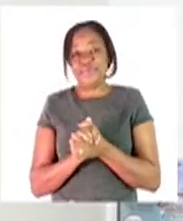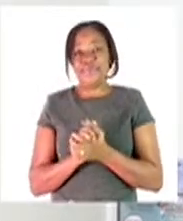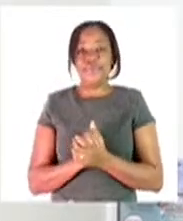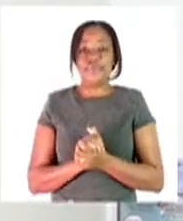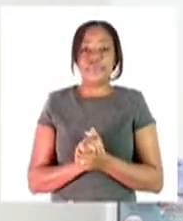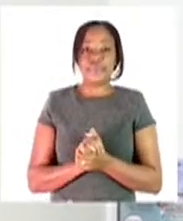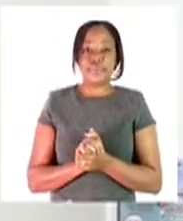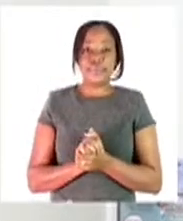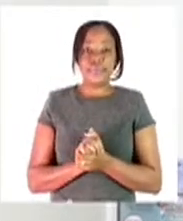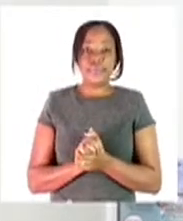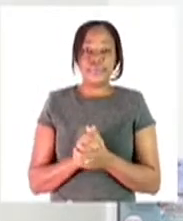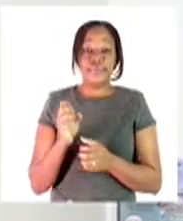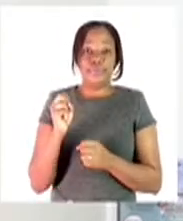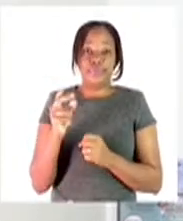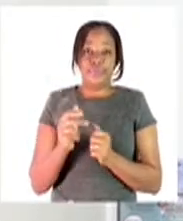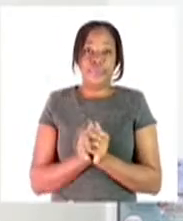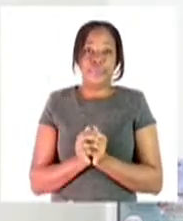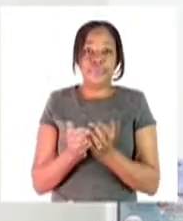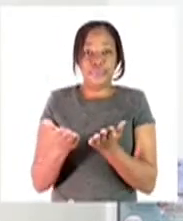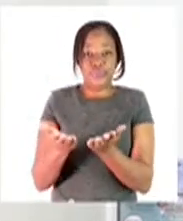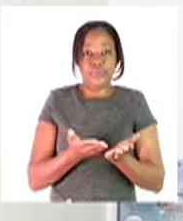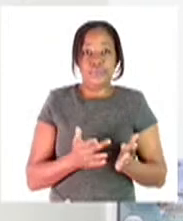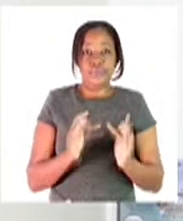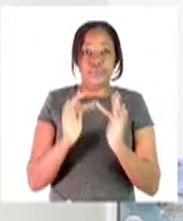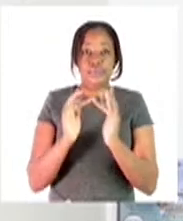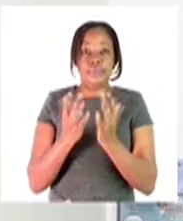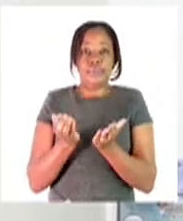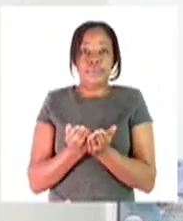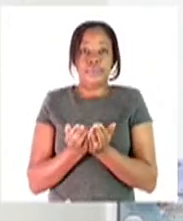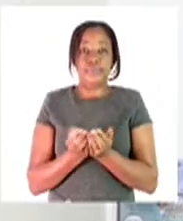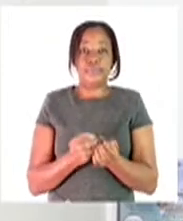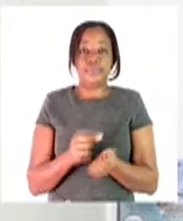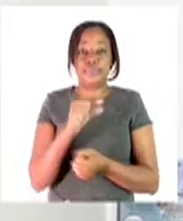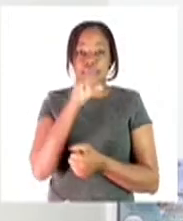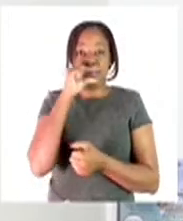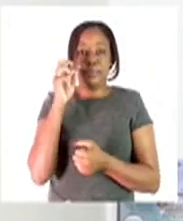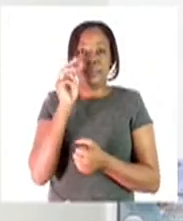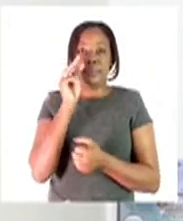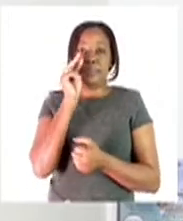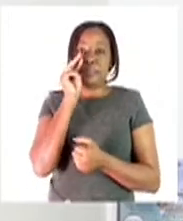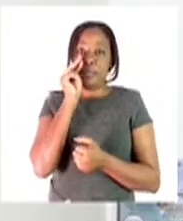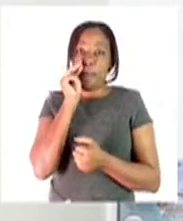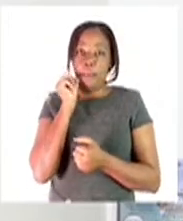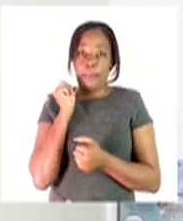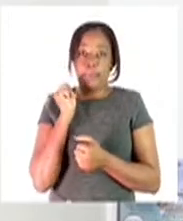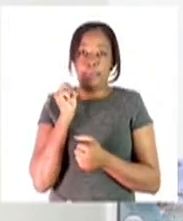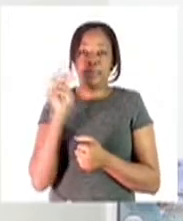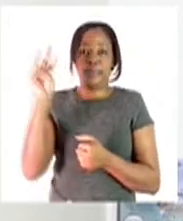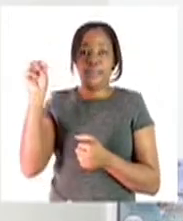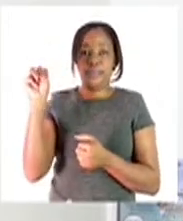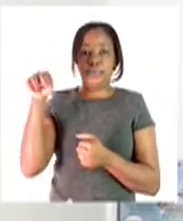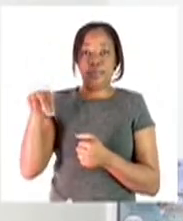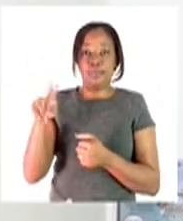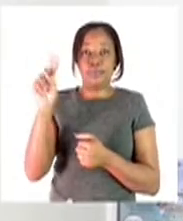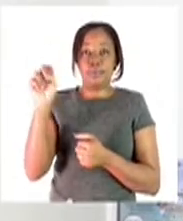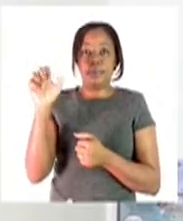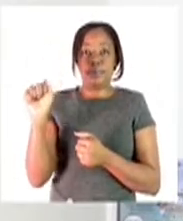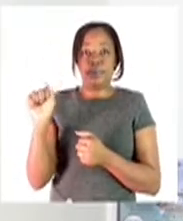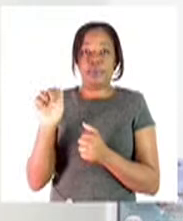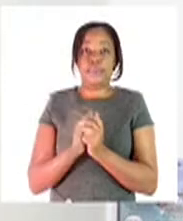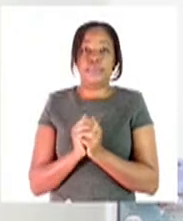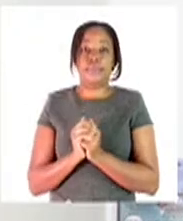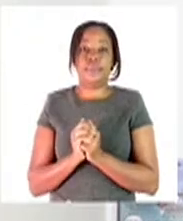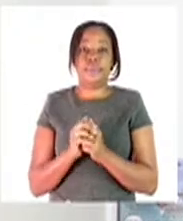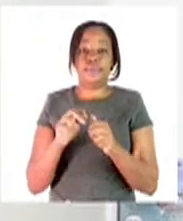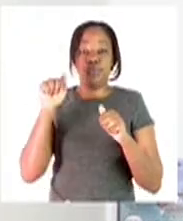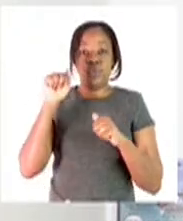Okay, welcome to MyZone Online School. My name is Teacher Mudabeti. Our theme